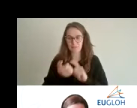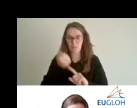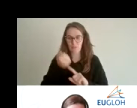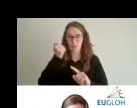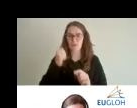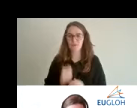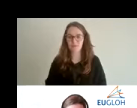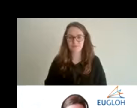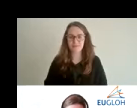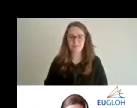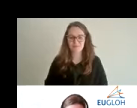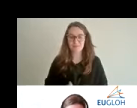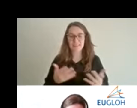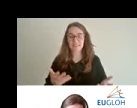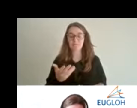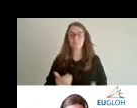So,